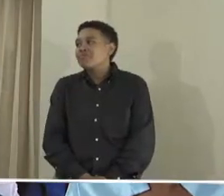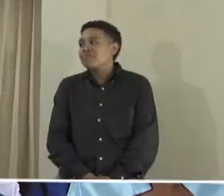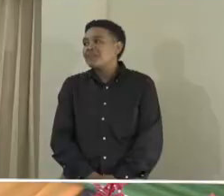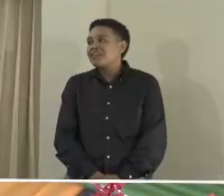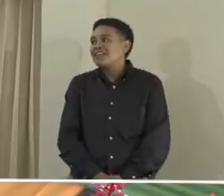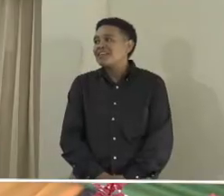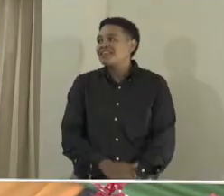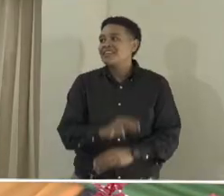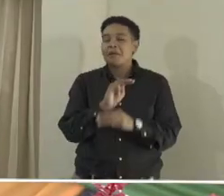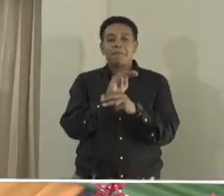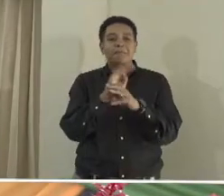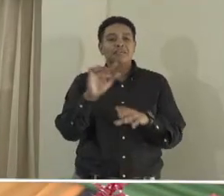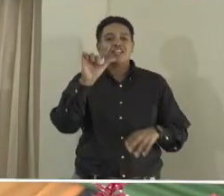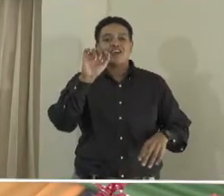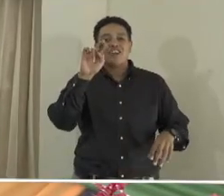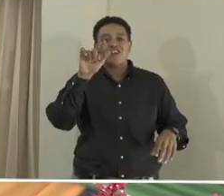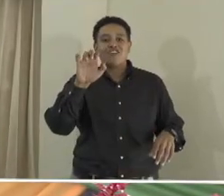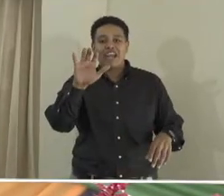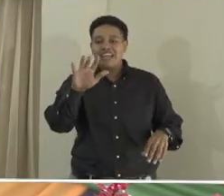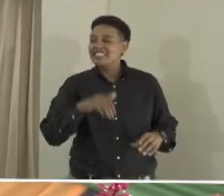Minister Grange,